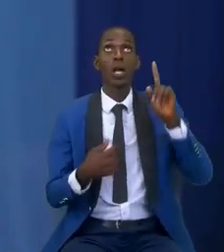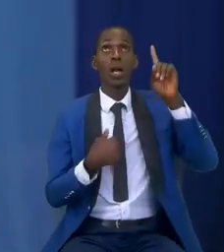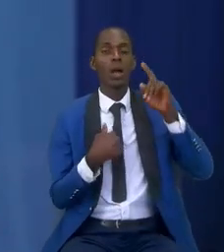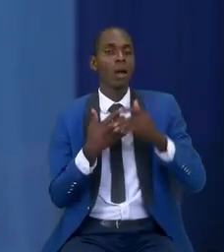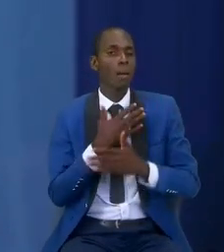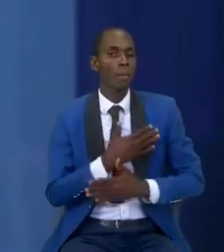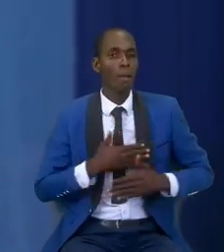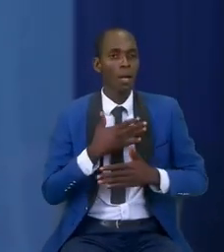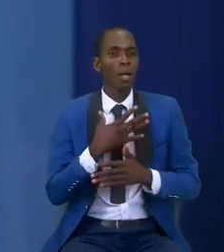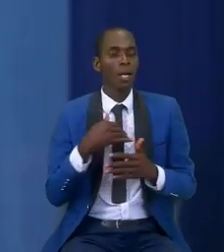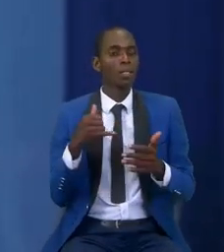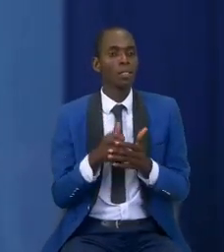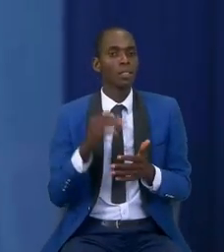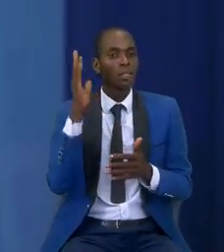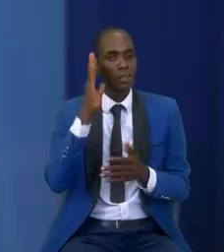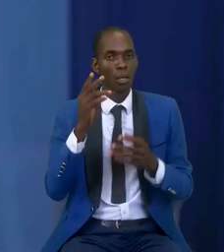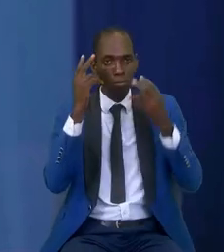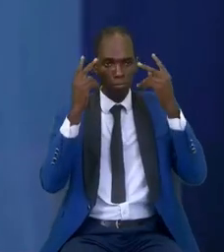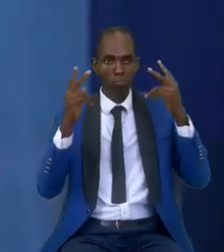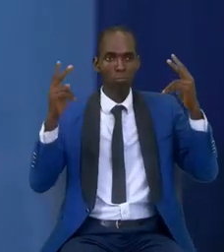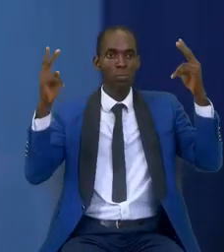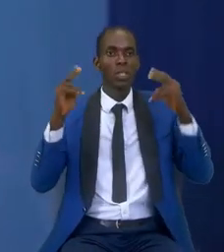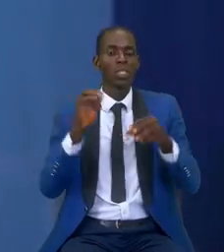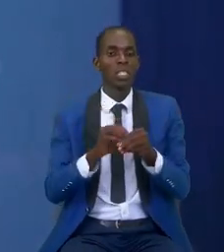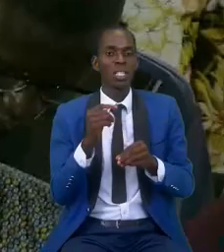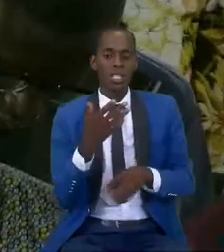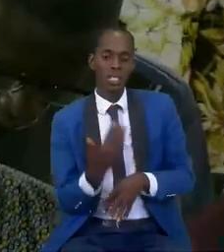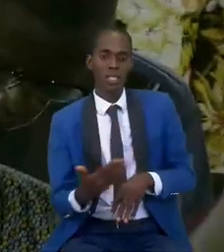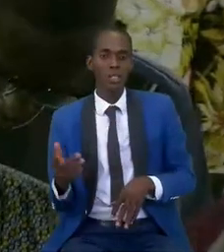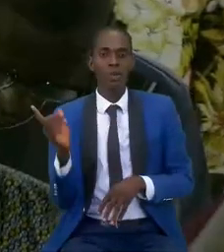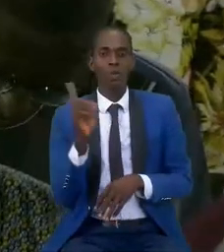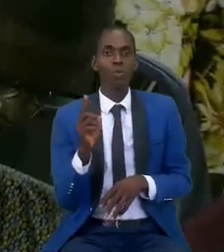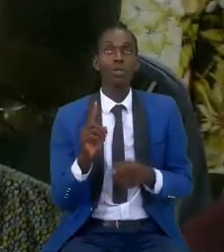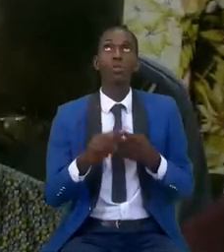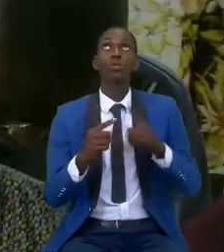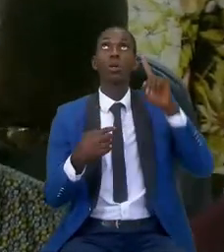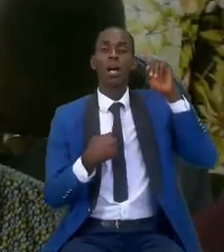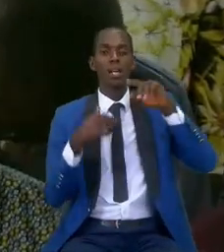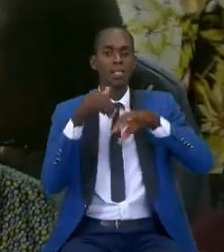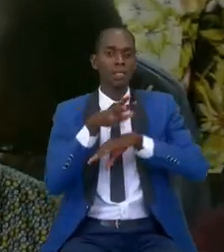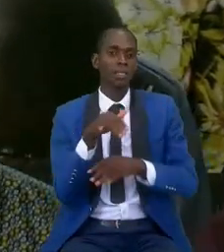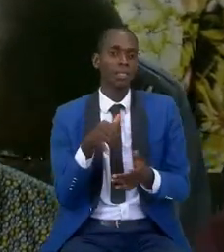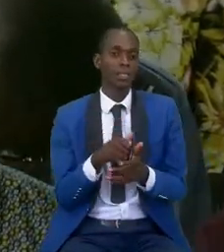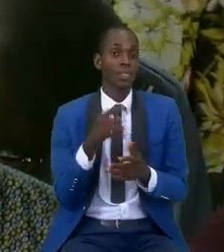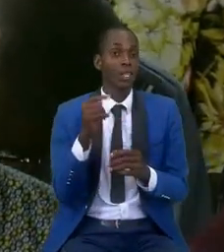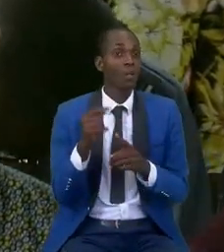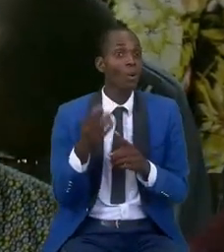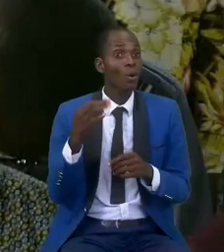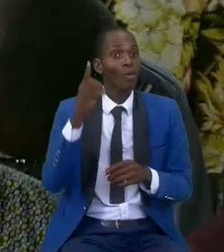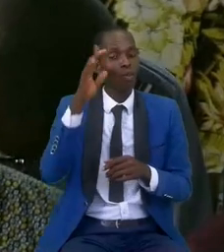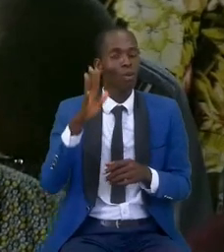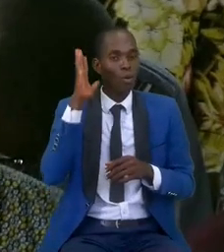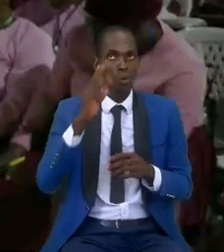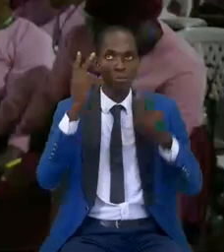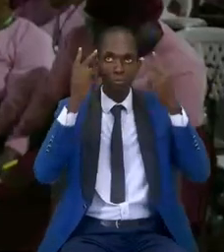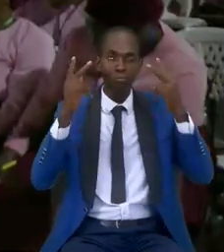I say teach the word of God will prosper your life tonight the water of Salvation will prosper